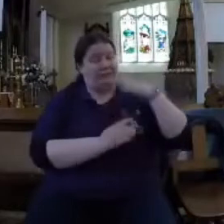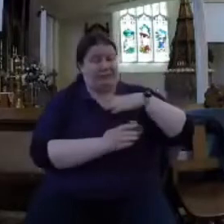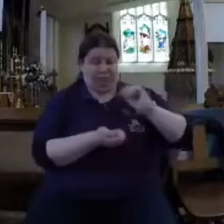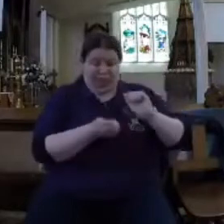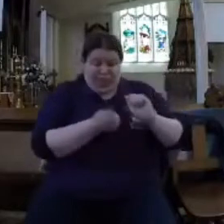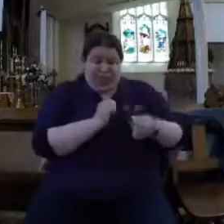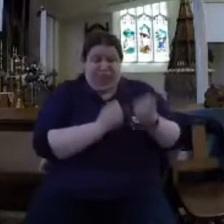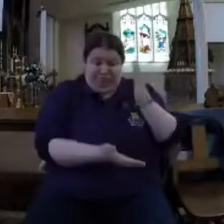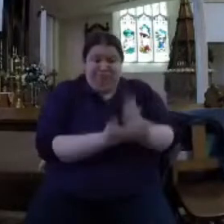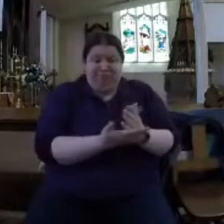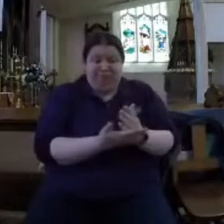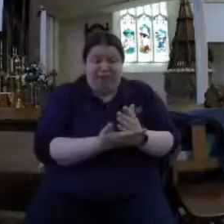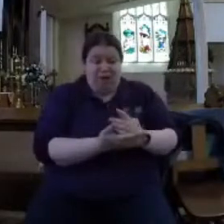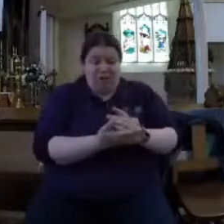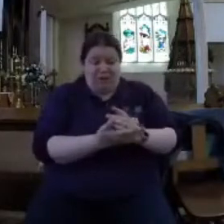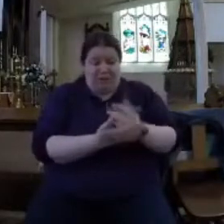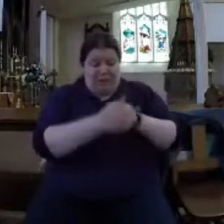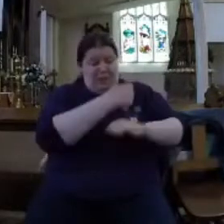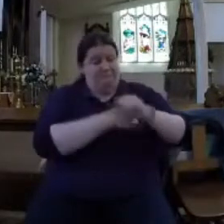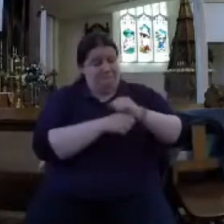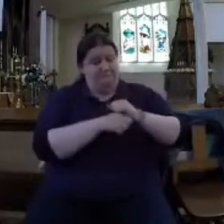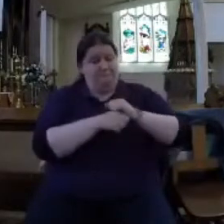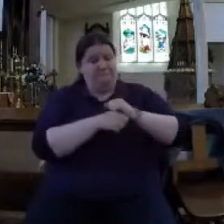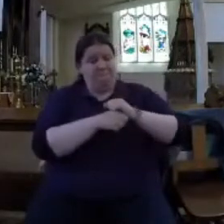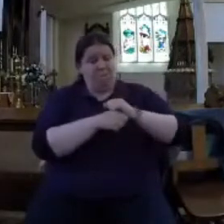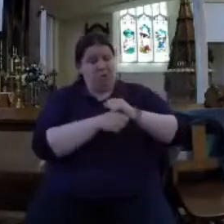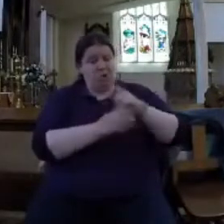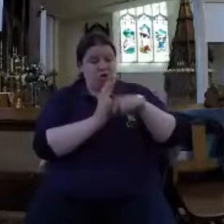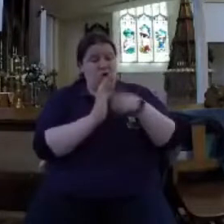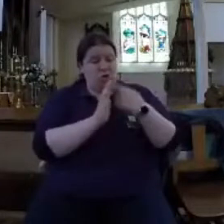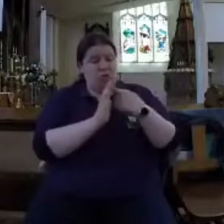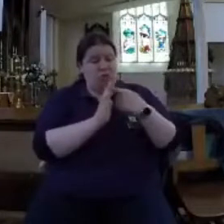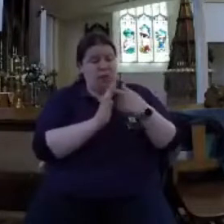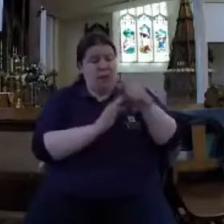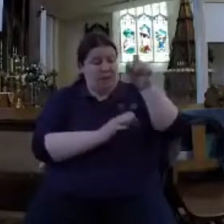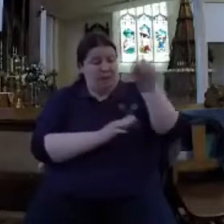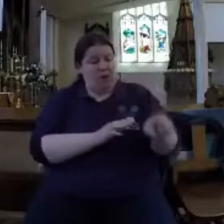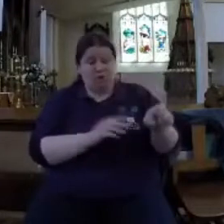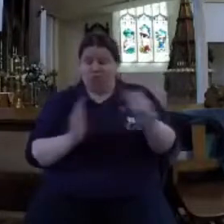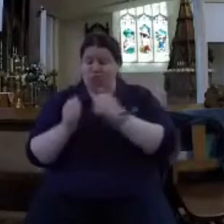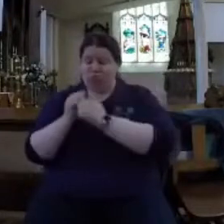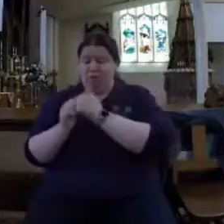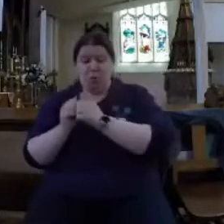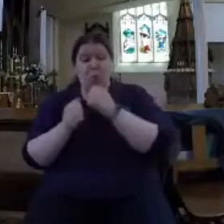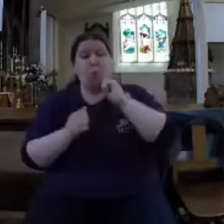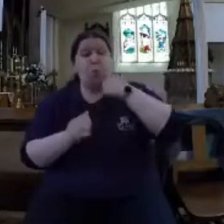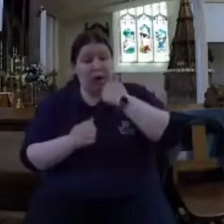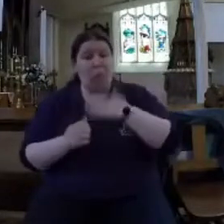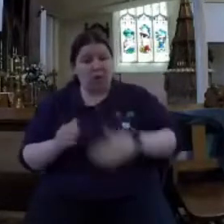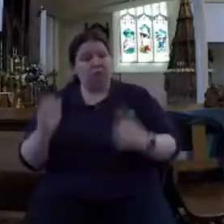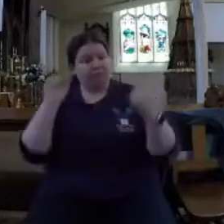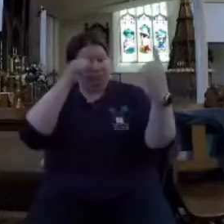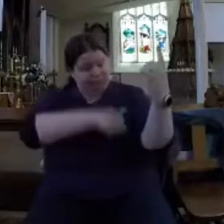transformation to make Joseph someone his brothers actually would bow down to, and